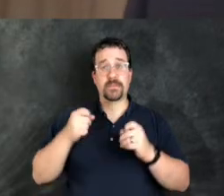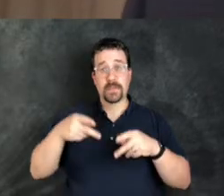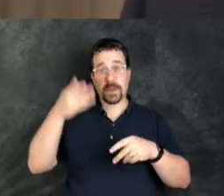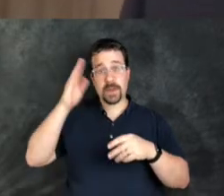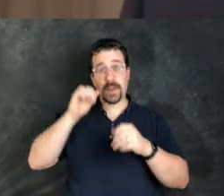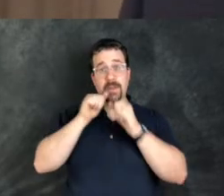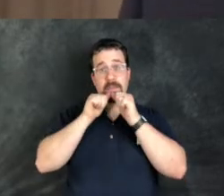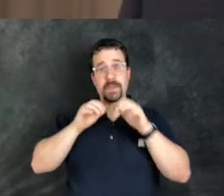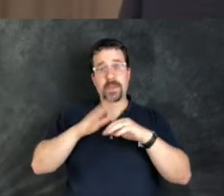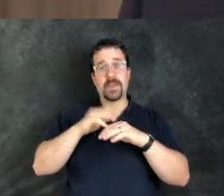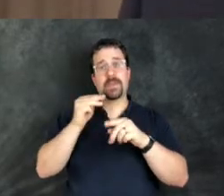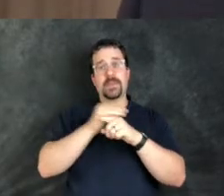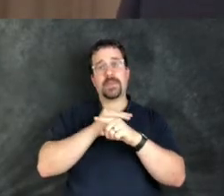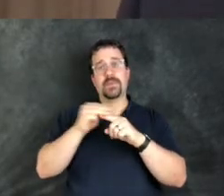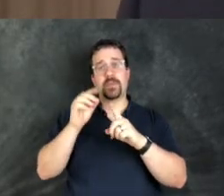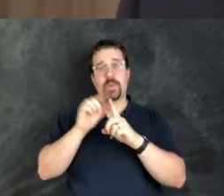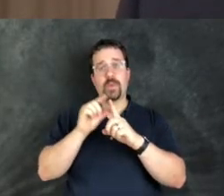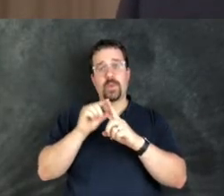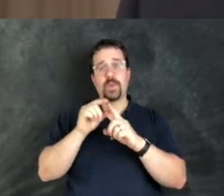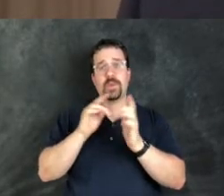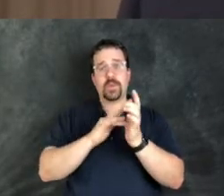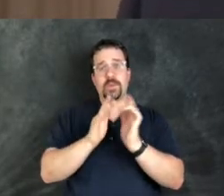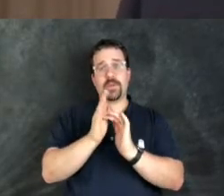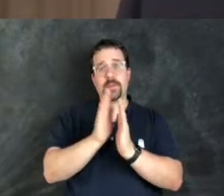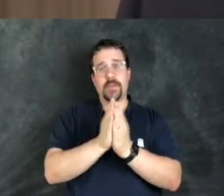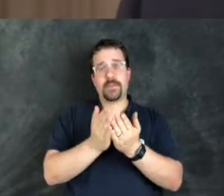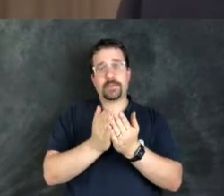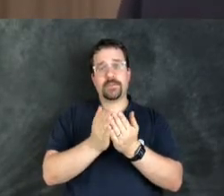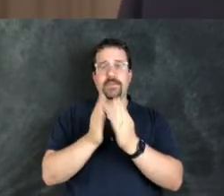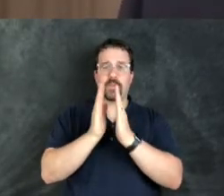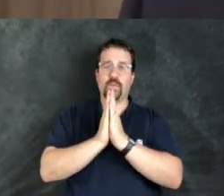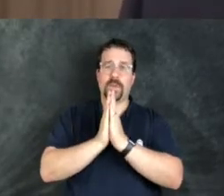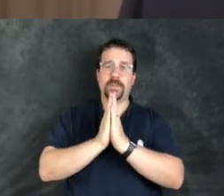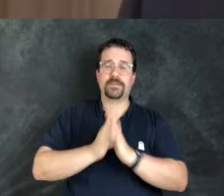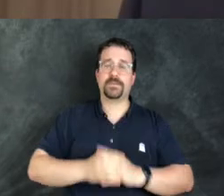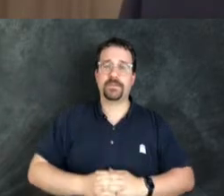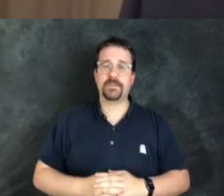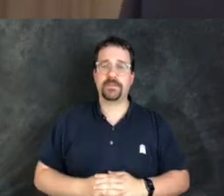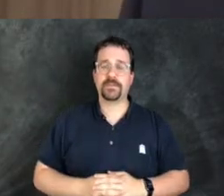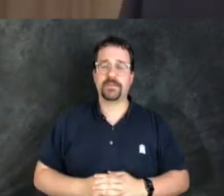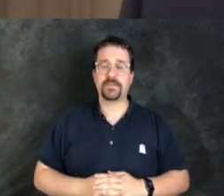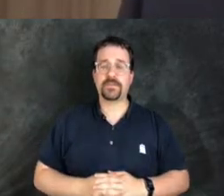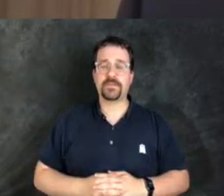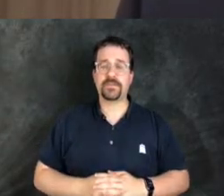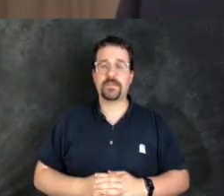May God's blessing be upon the ministry of the word. Let us pray.